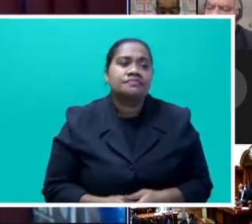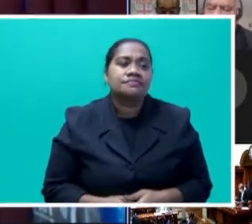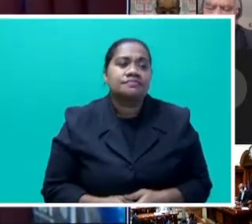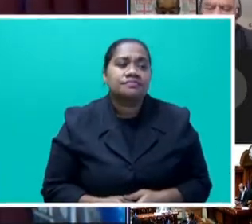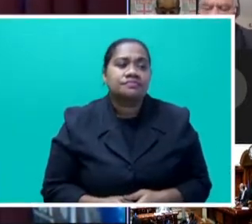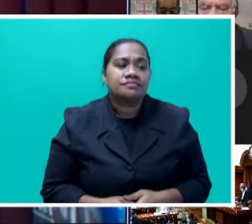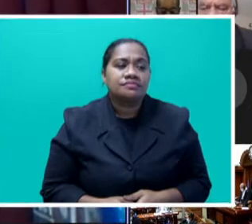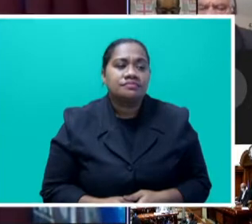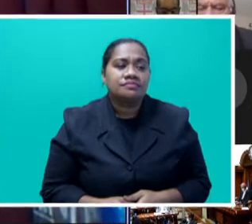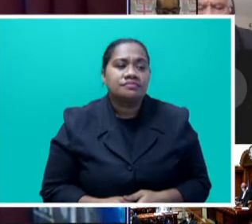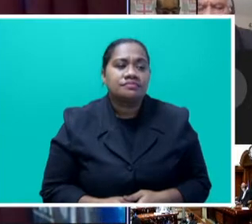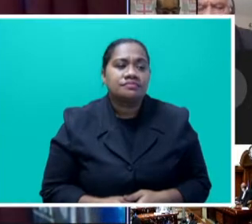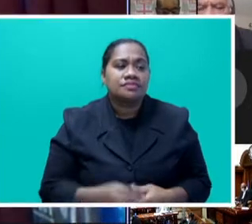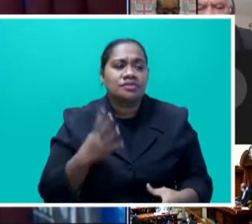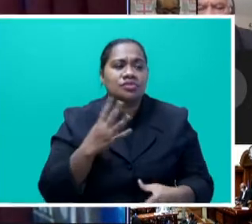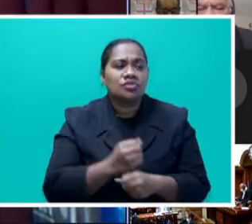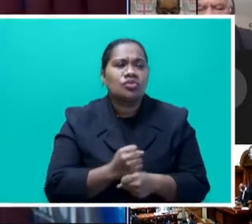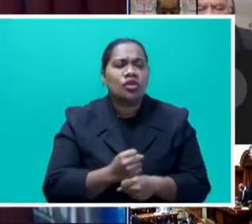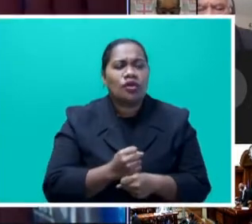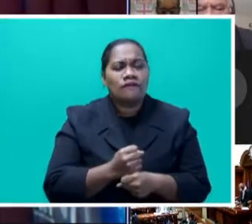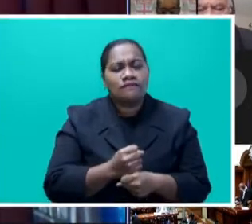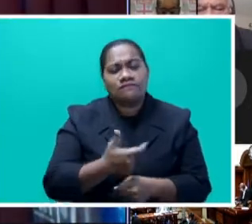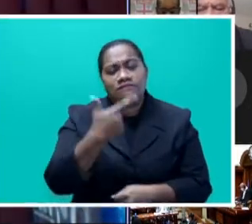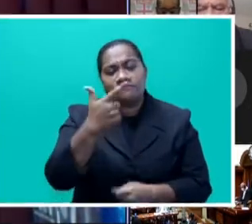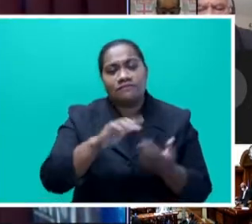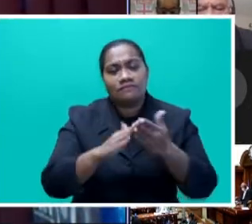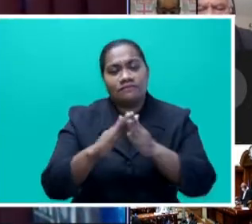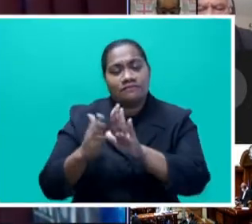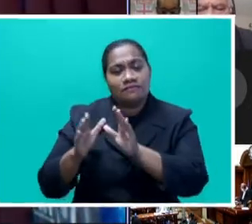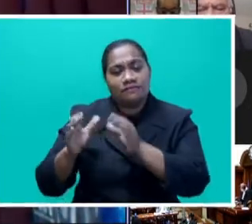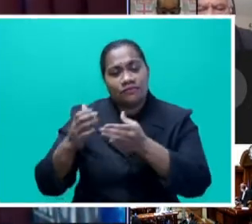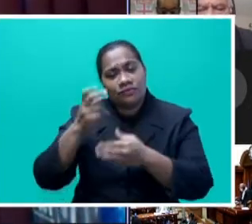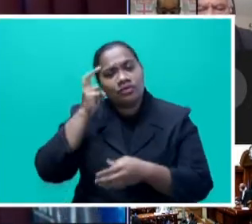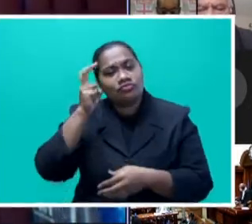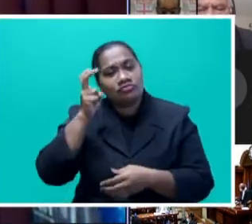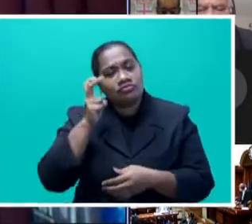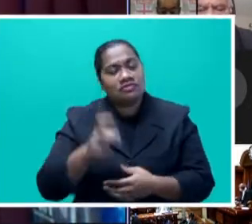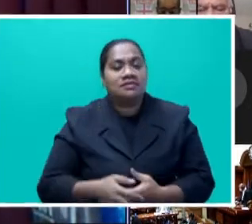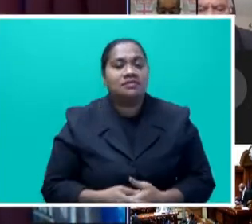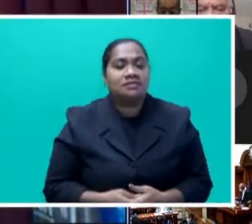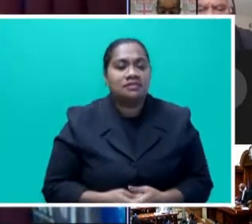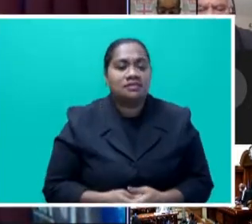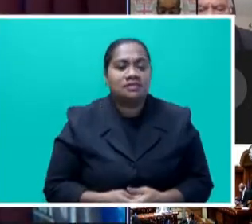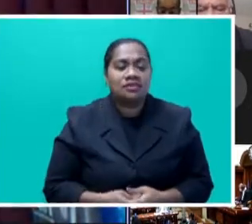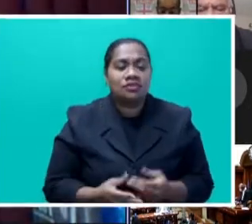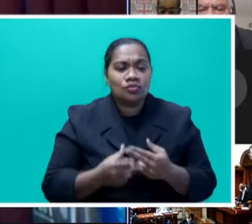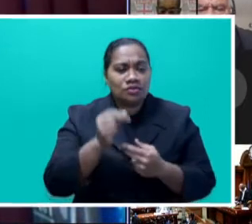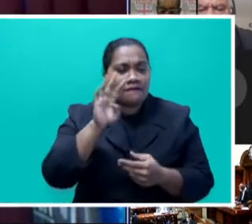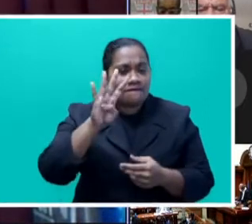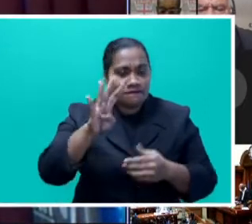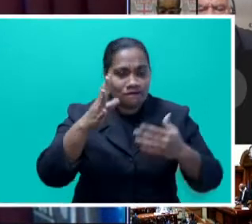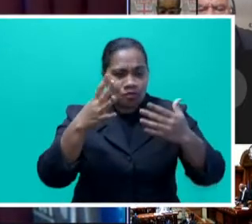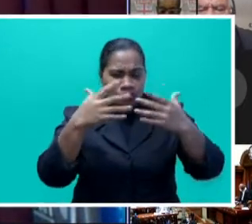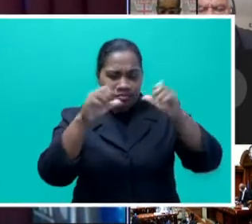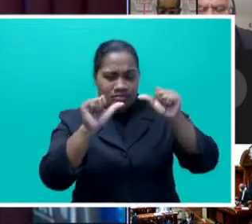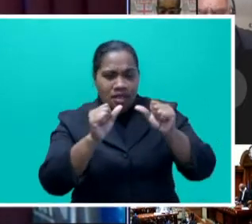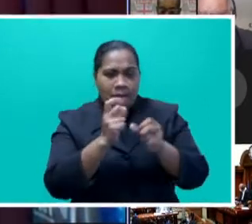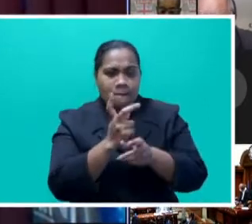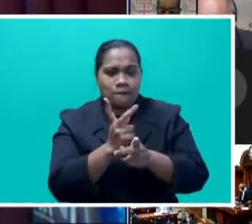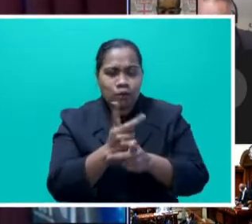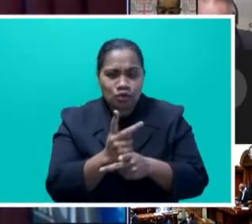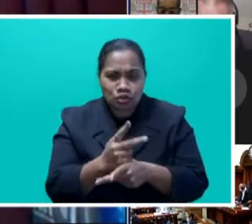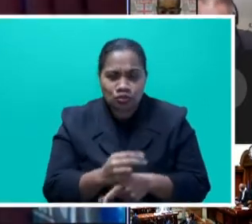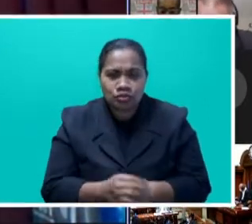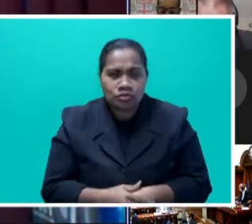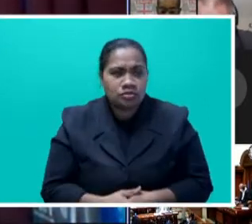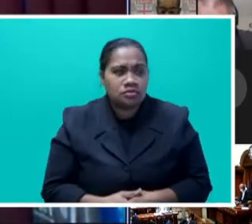Additionally, a total of 7 community groups have been trained for Mabe pearl production, with 4 successfully produced Mabe